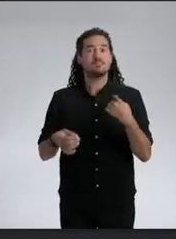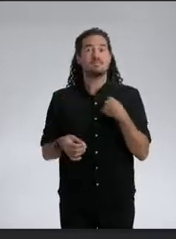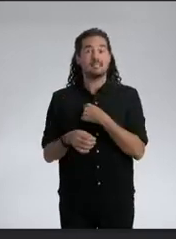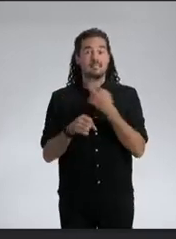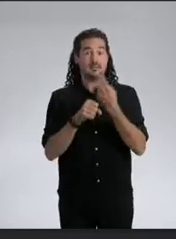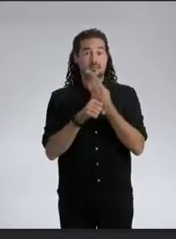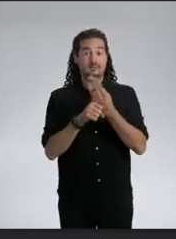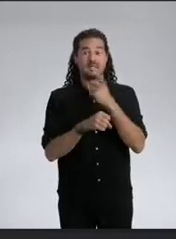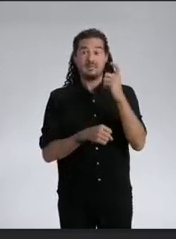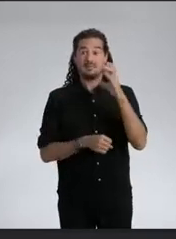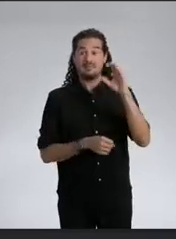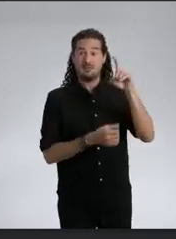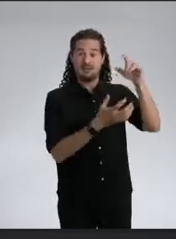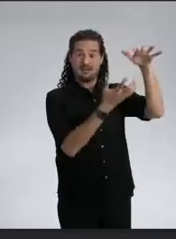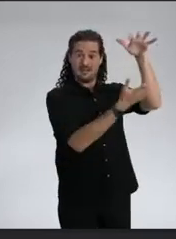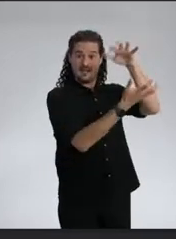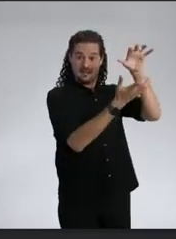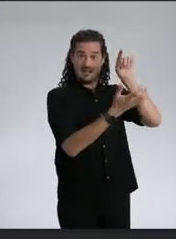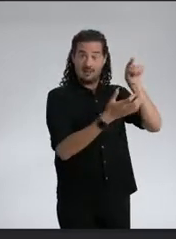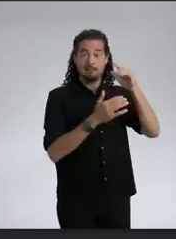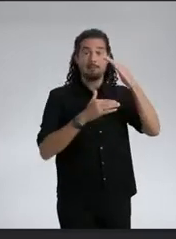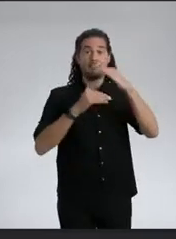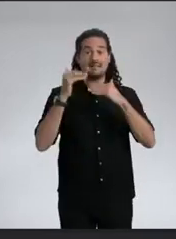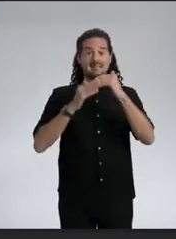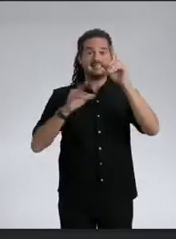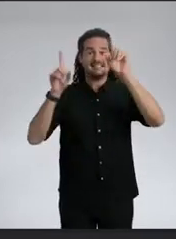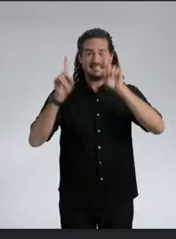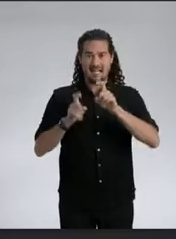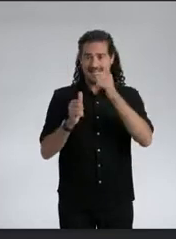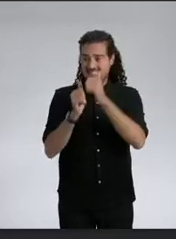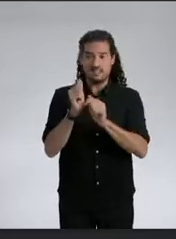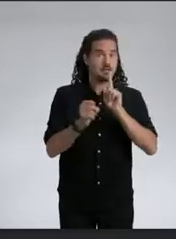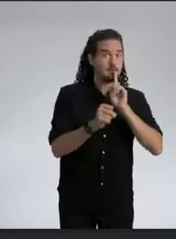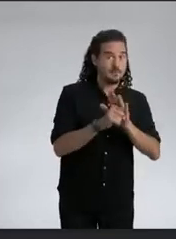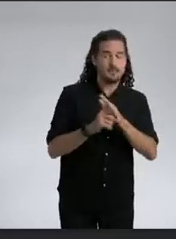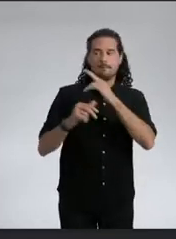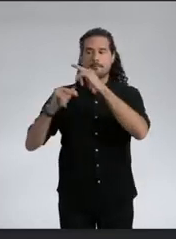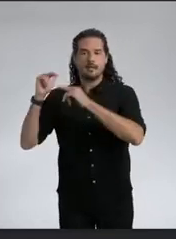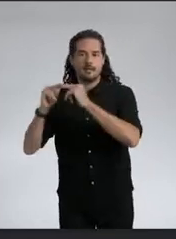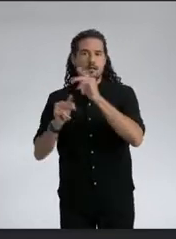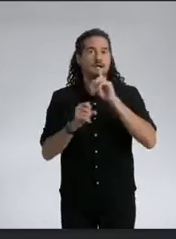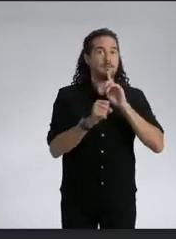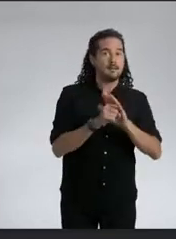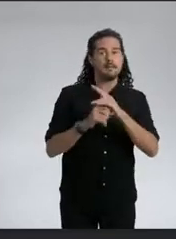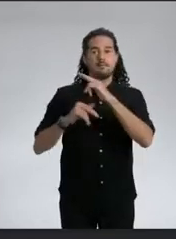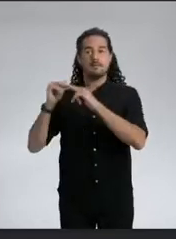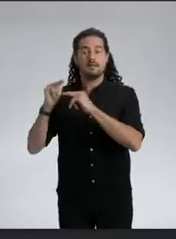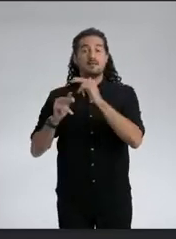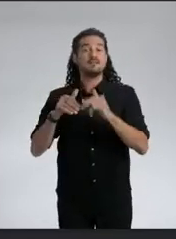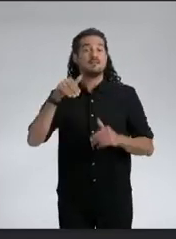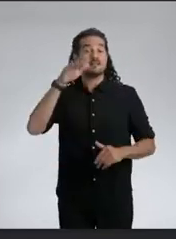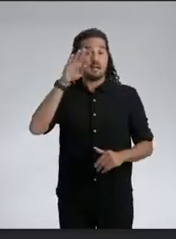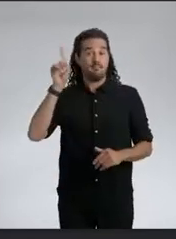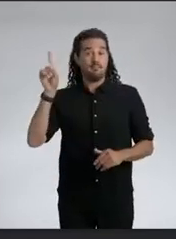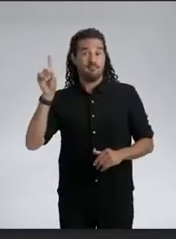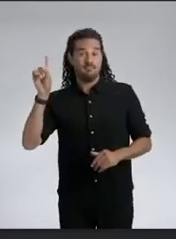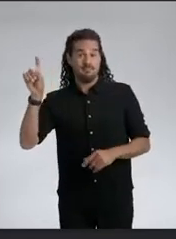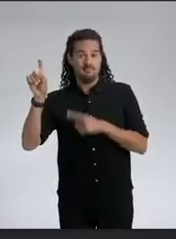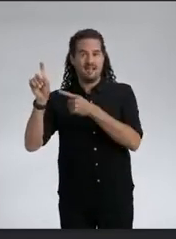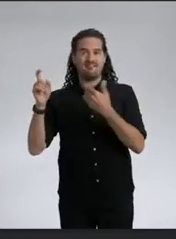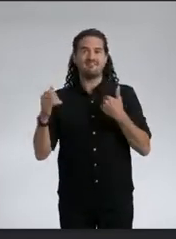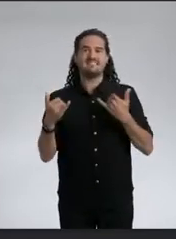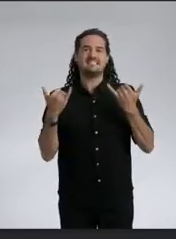building and testing every commit that I make. At the top, I get a live status from all of my workflows.